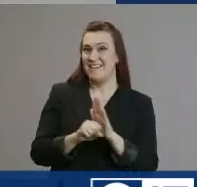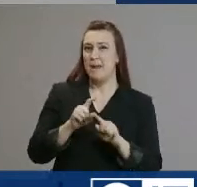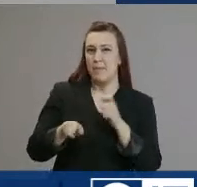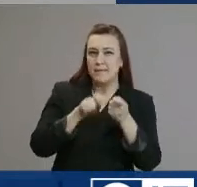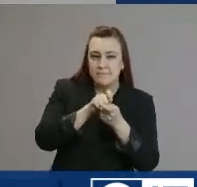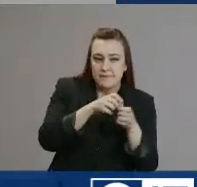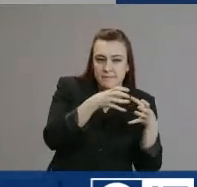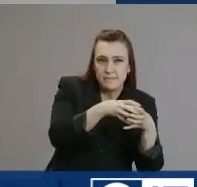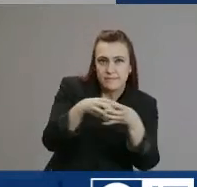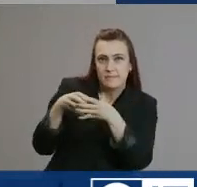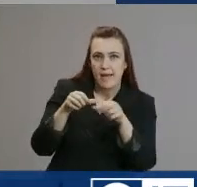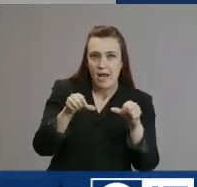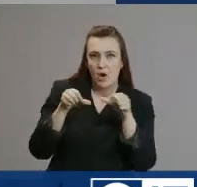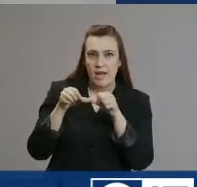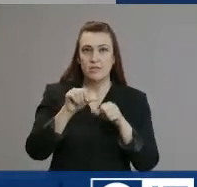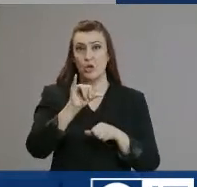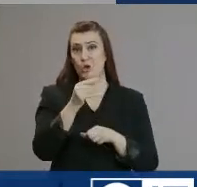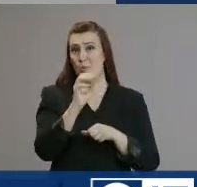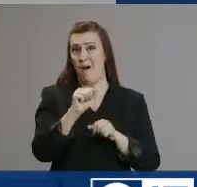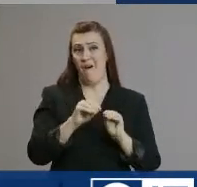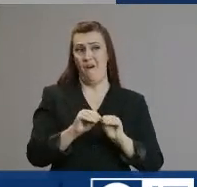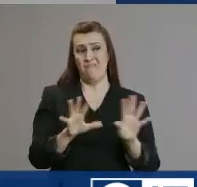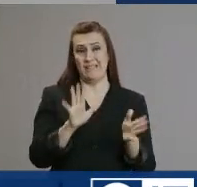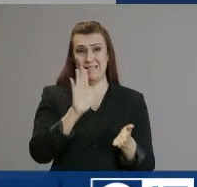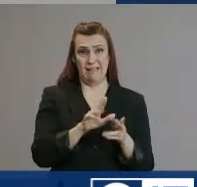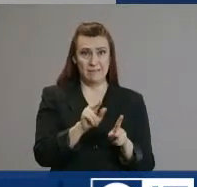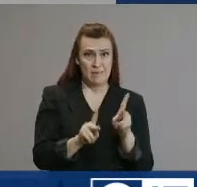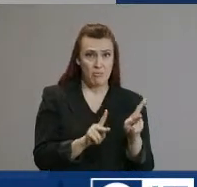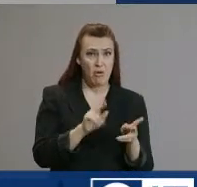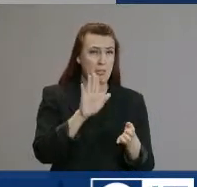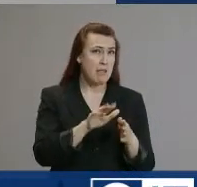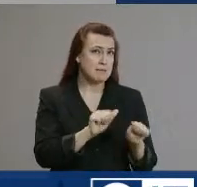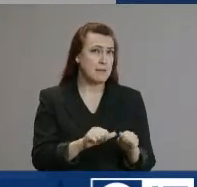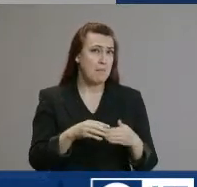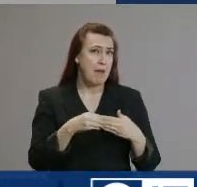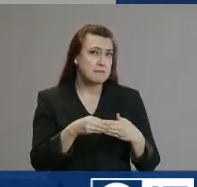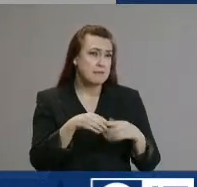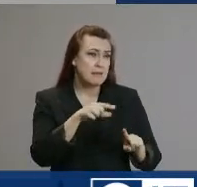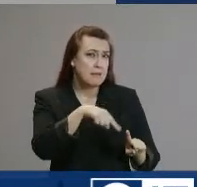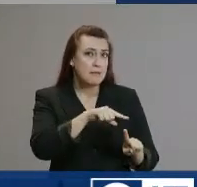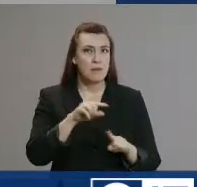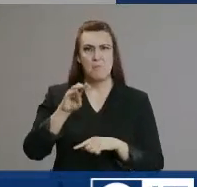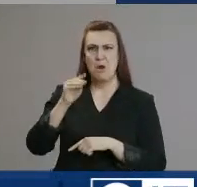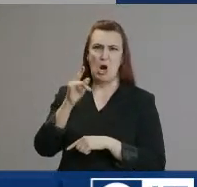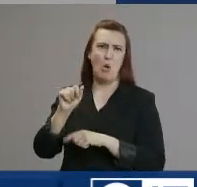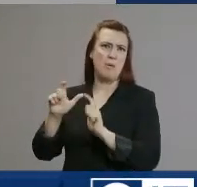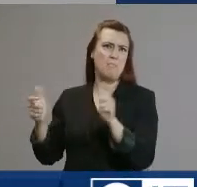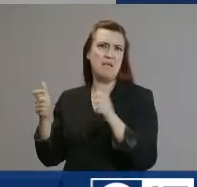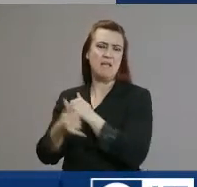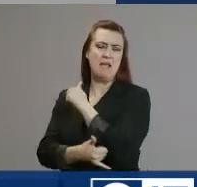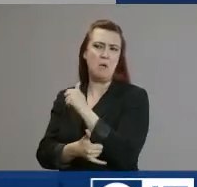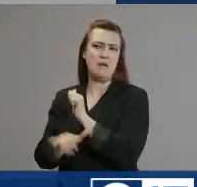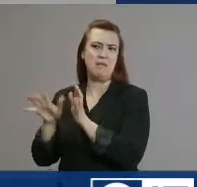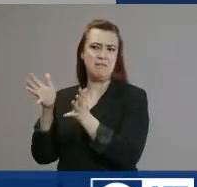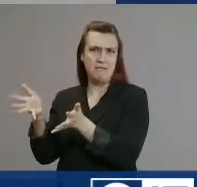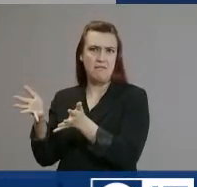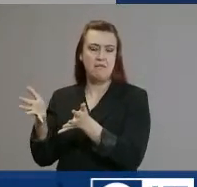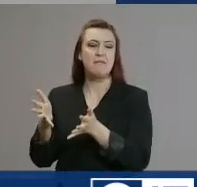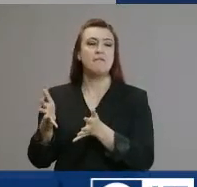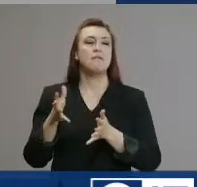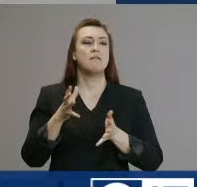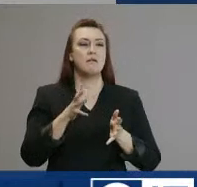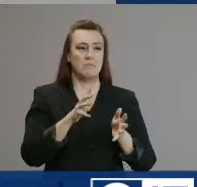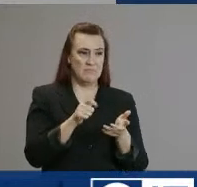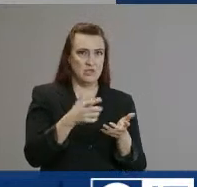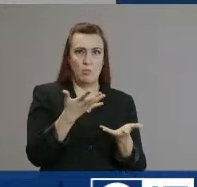in population and capacity than Maricopa County, for example. Does that mean patients might have to be transported out of their counties to get help?